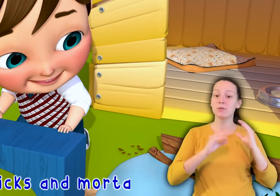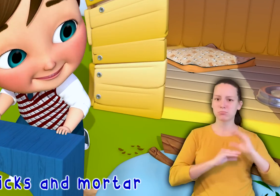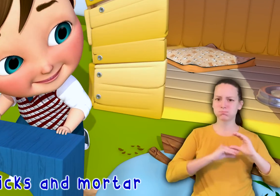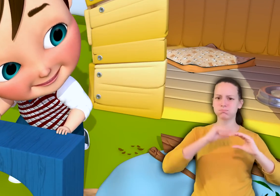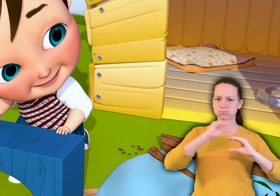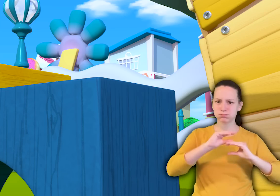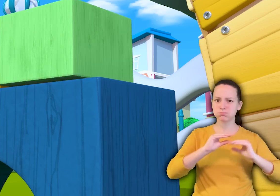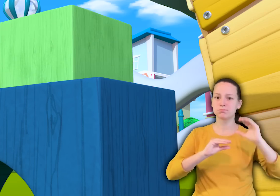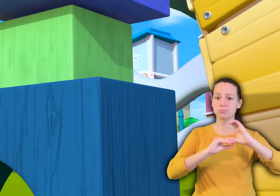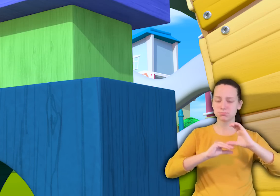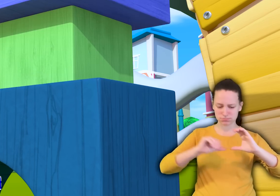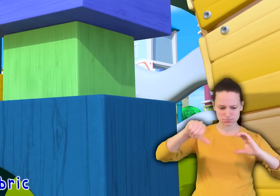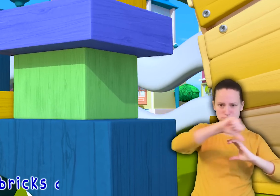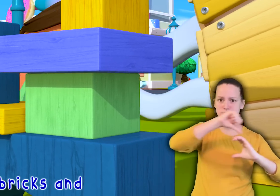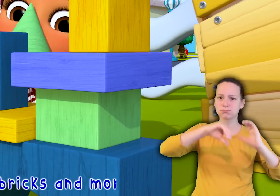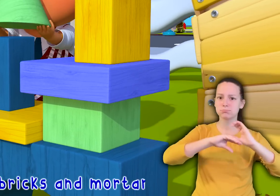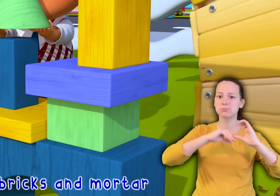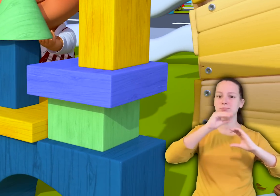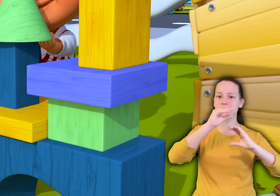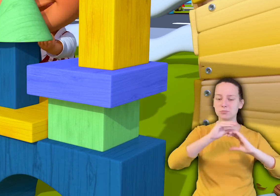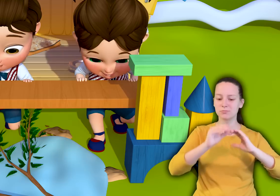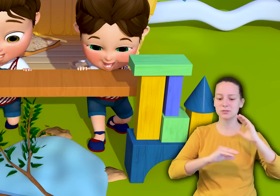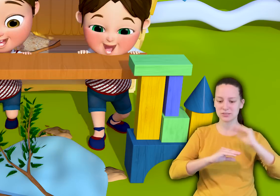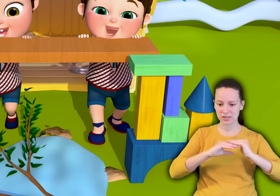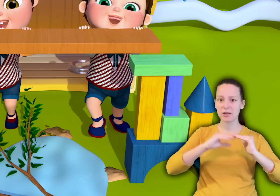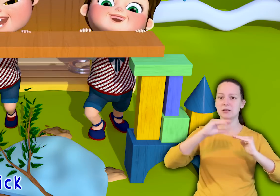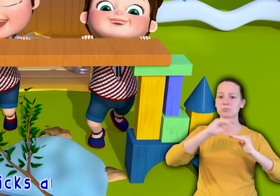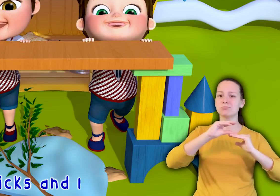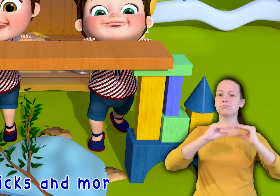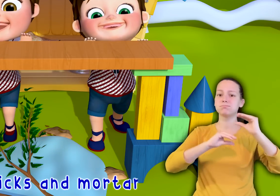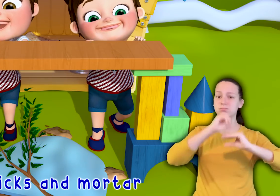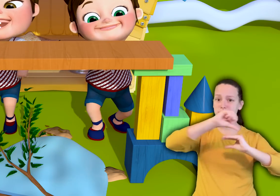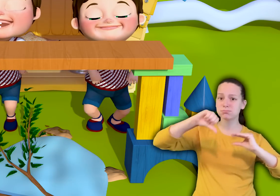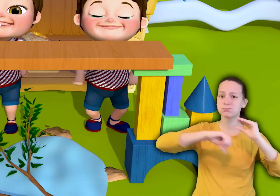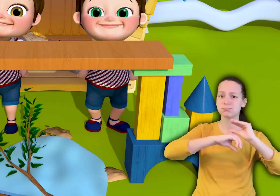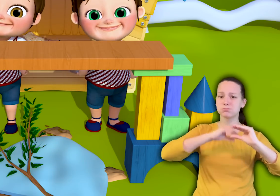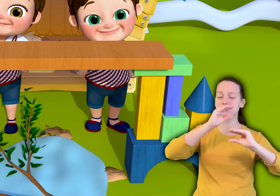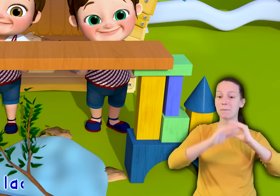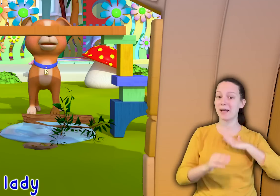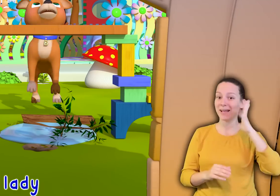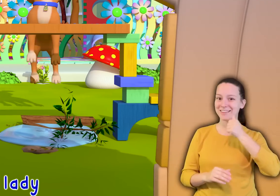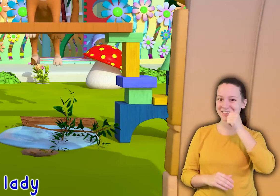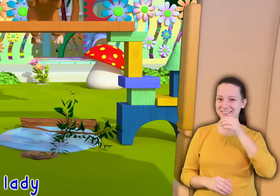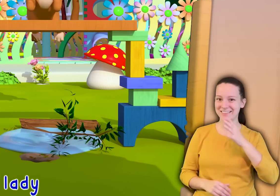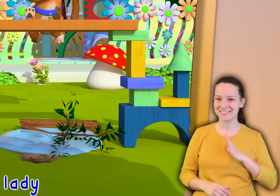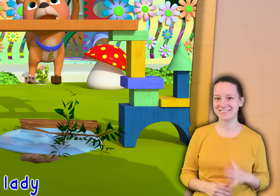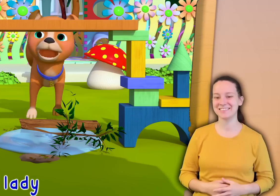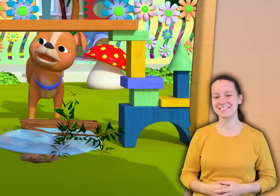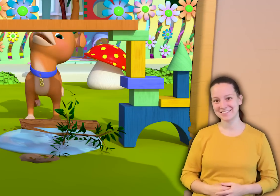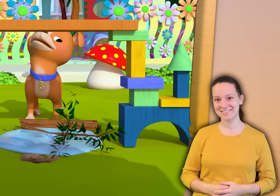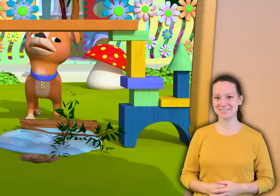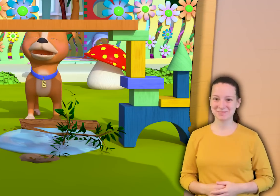bricks and mortar bricks and mortar bricks and mortar build it up with bricks and mortar my fair